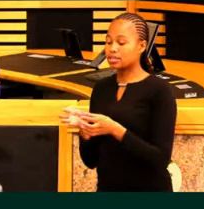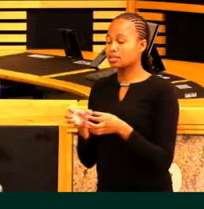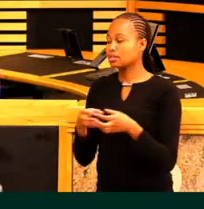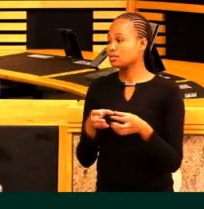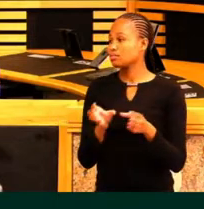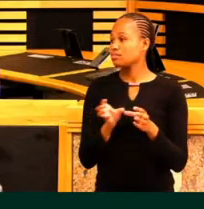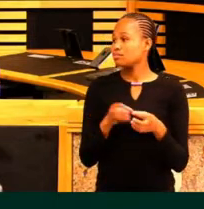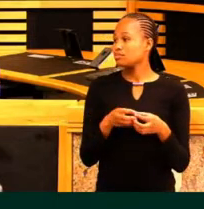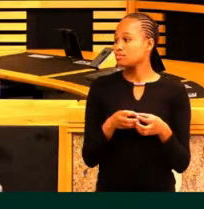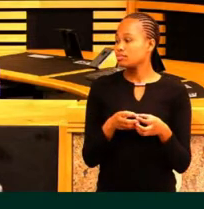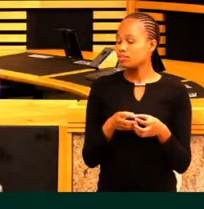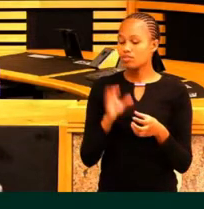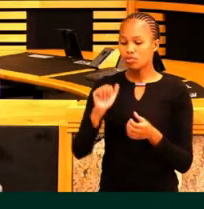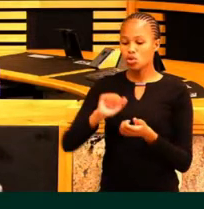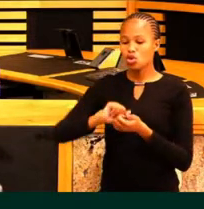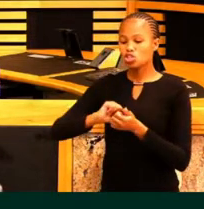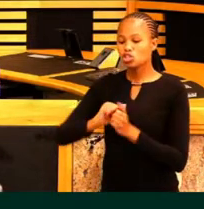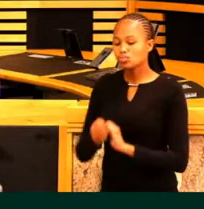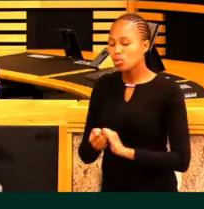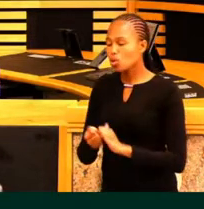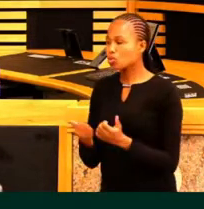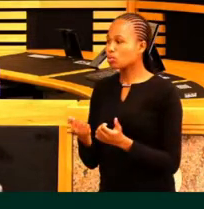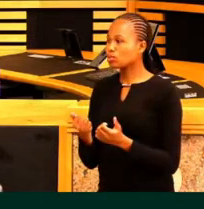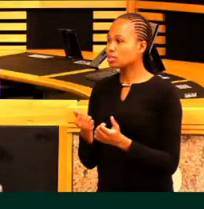your sport facilities